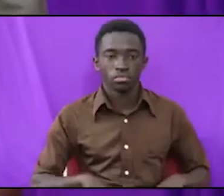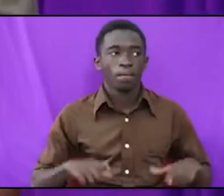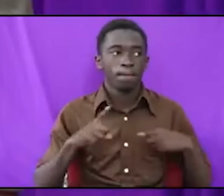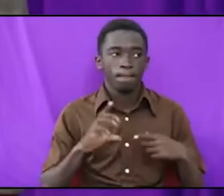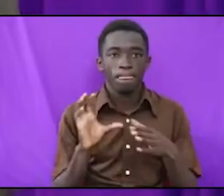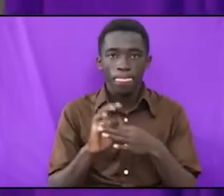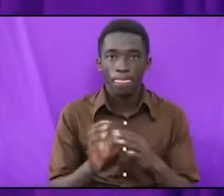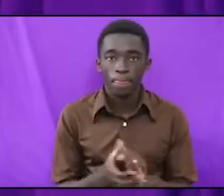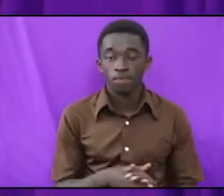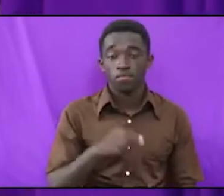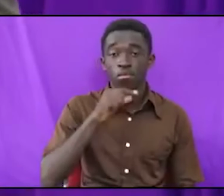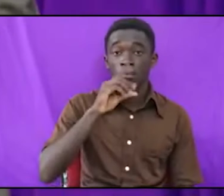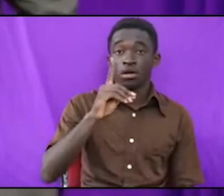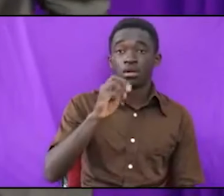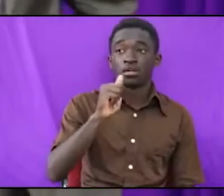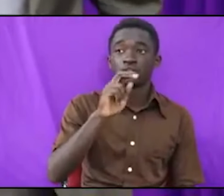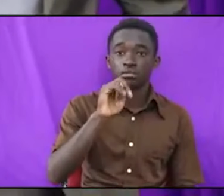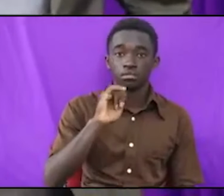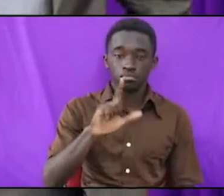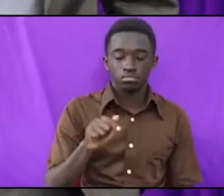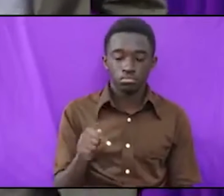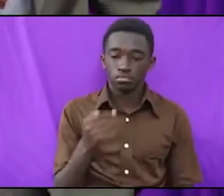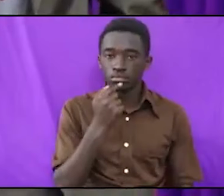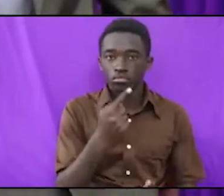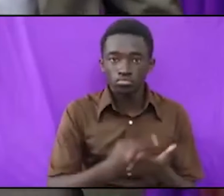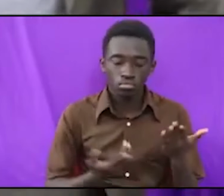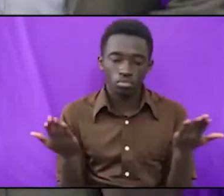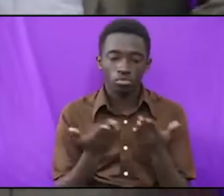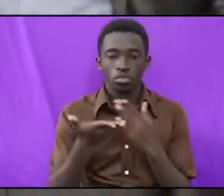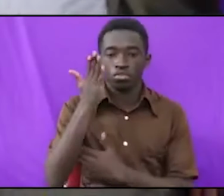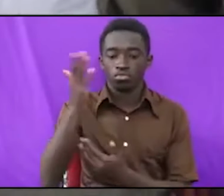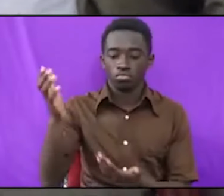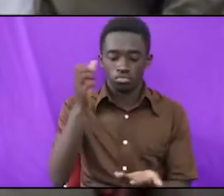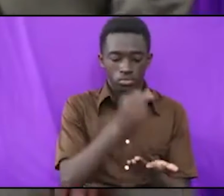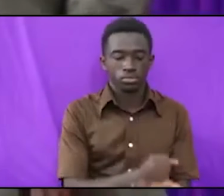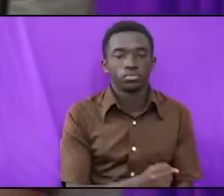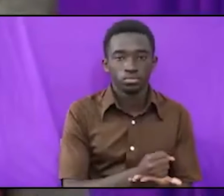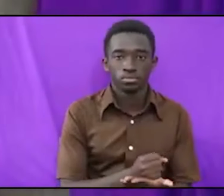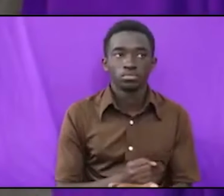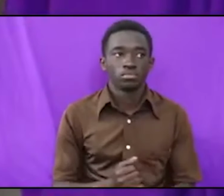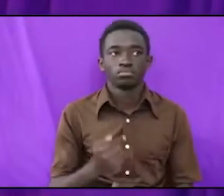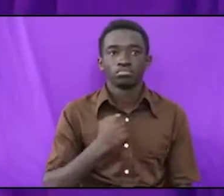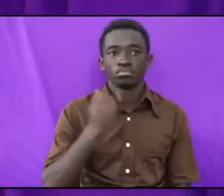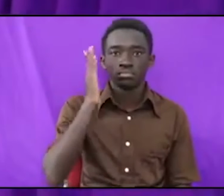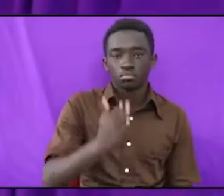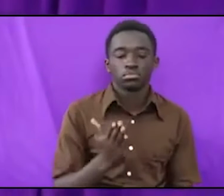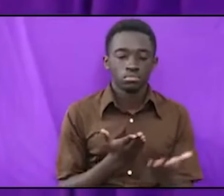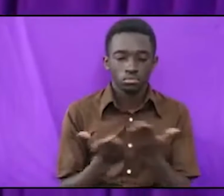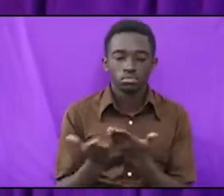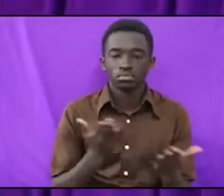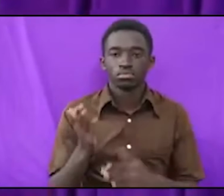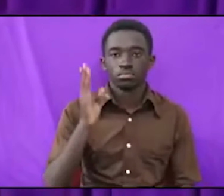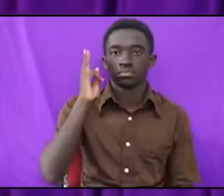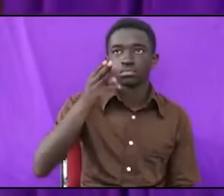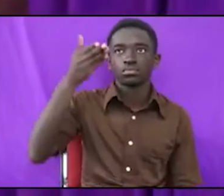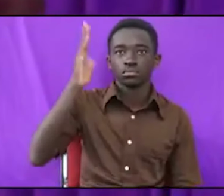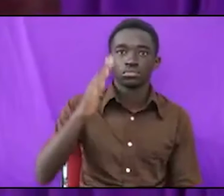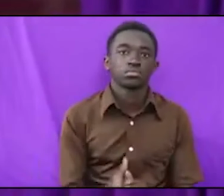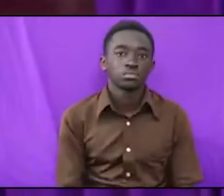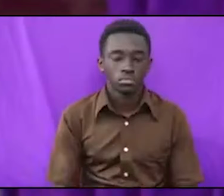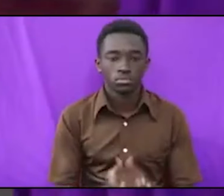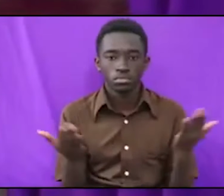earlier, he had made a decision that wherever God puts me, I will do the will of God.